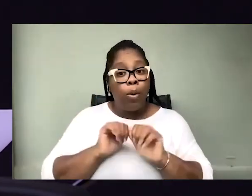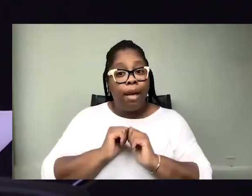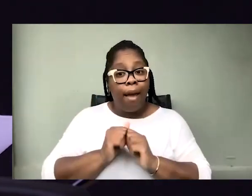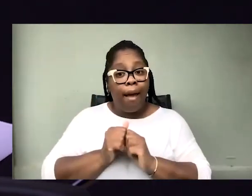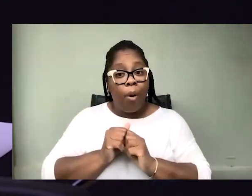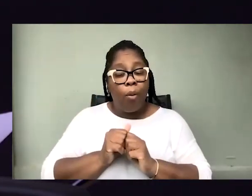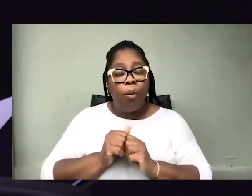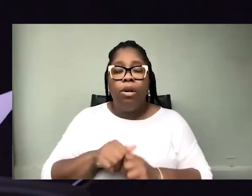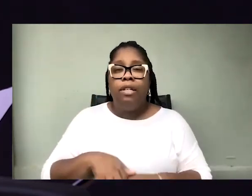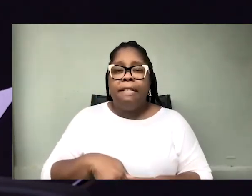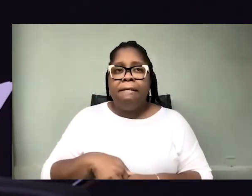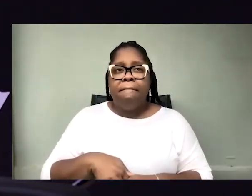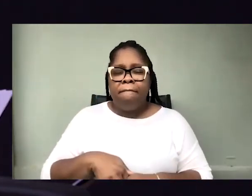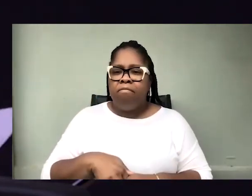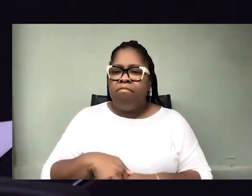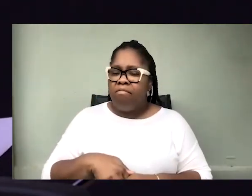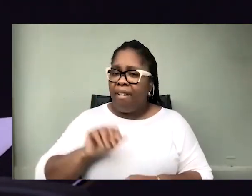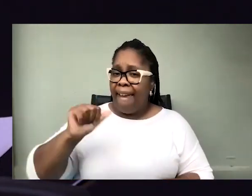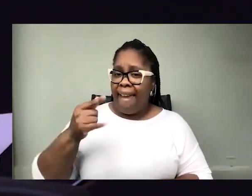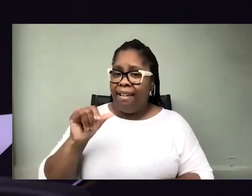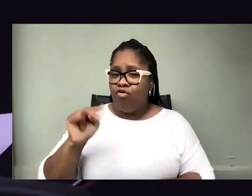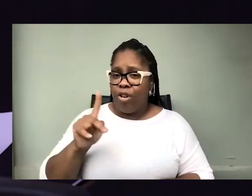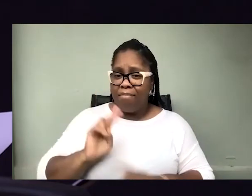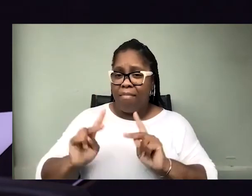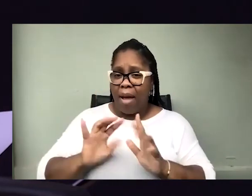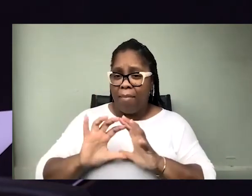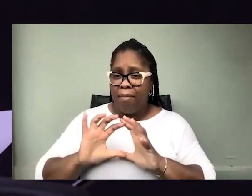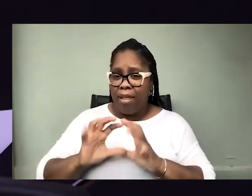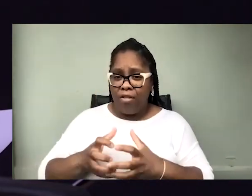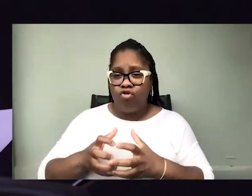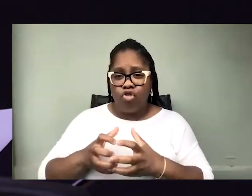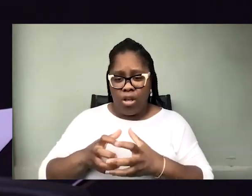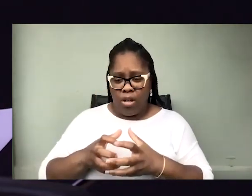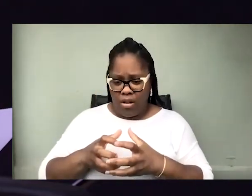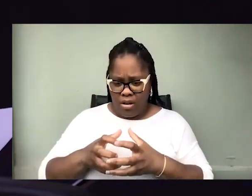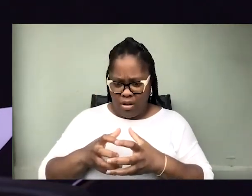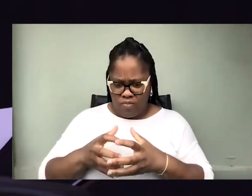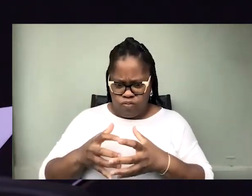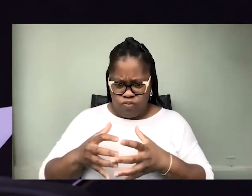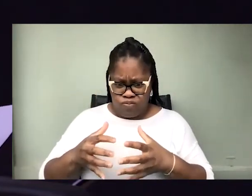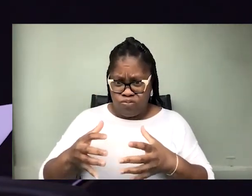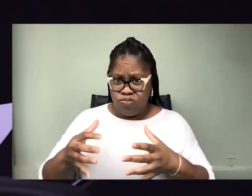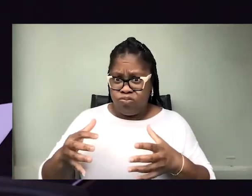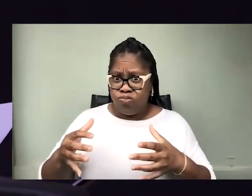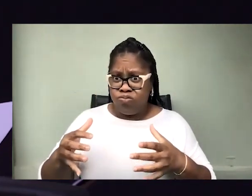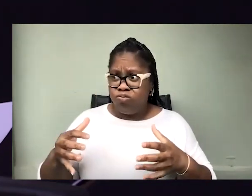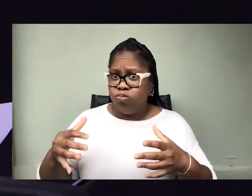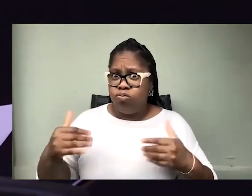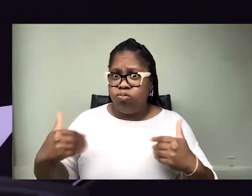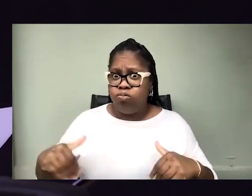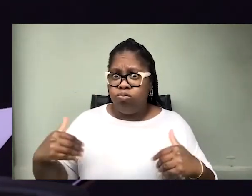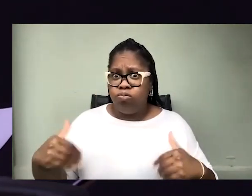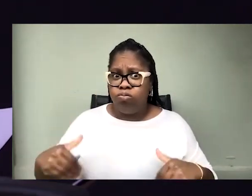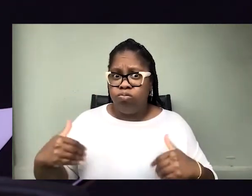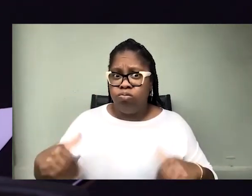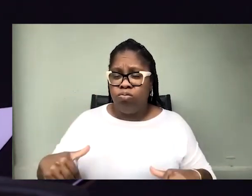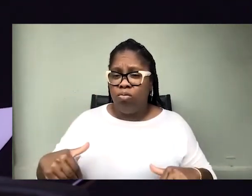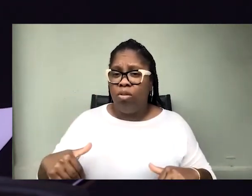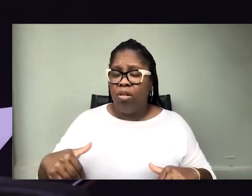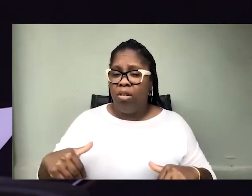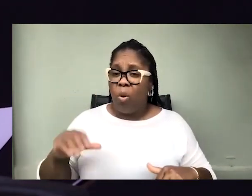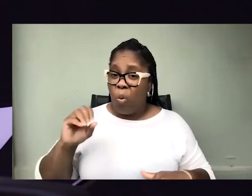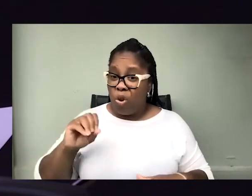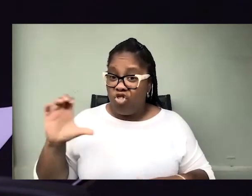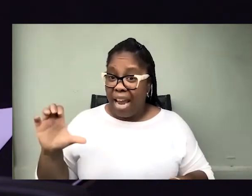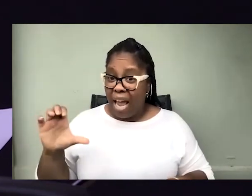that the growth rate of the aging population in Orange County is outpacing the nation and the state in terms